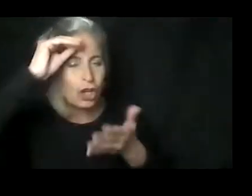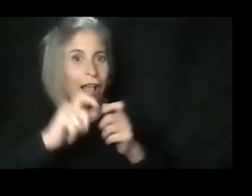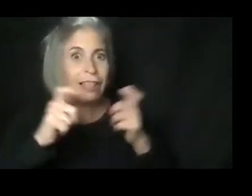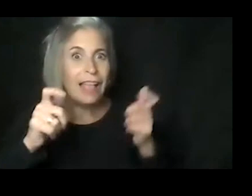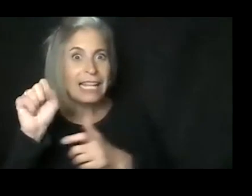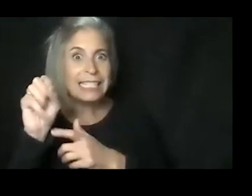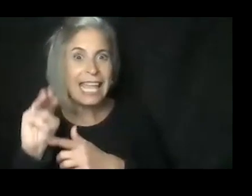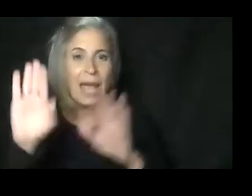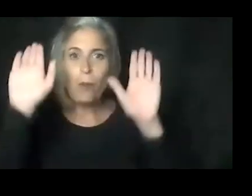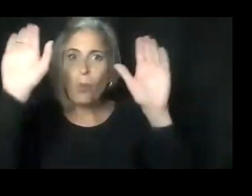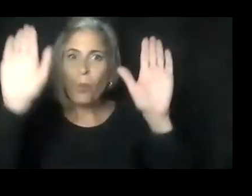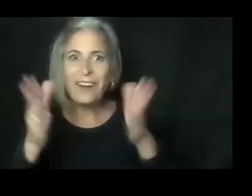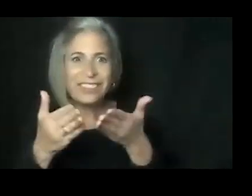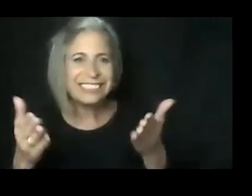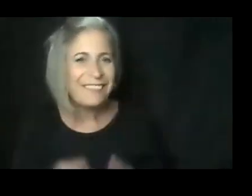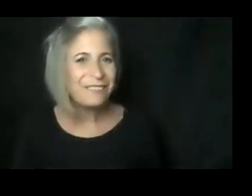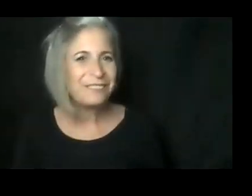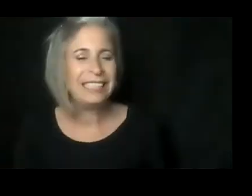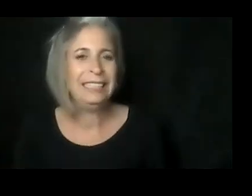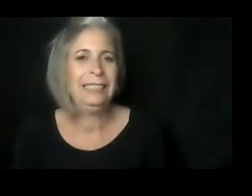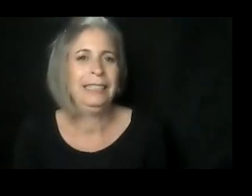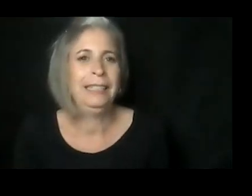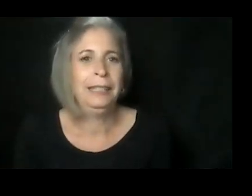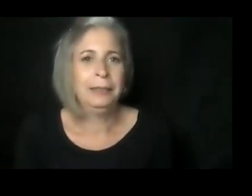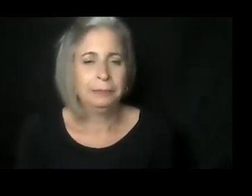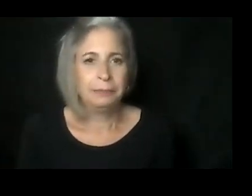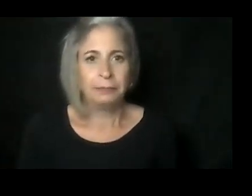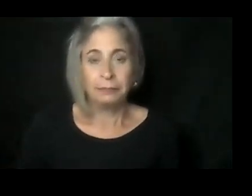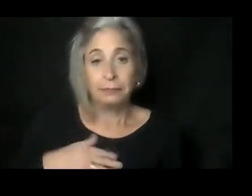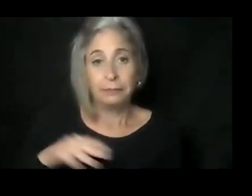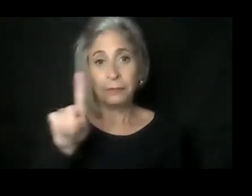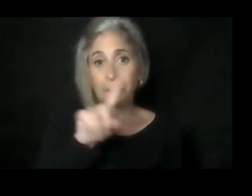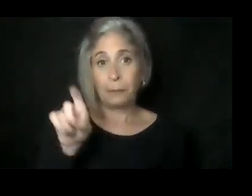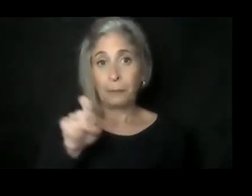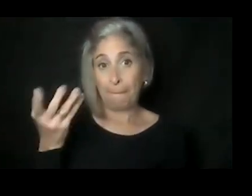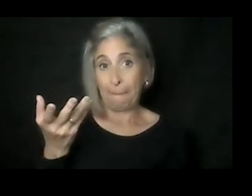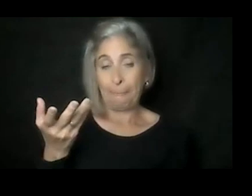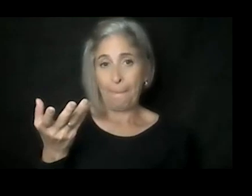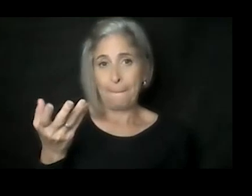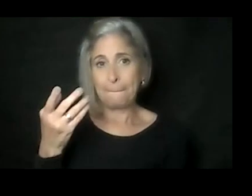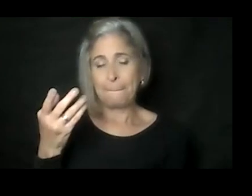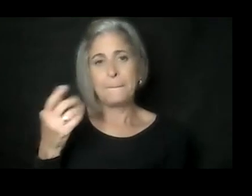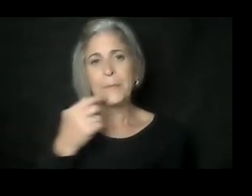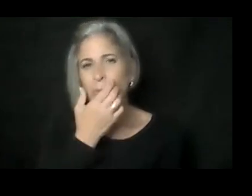really, really terrific stuff. My question is, do you guys,